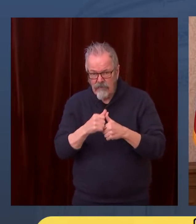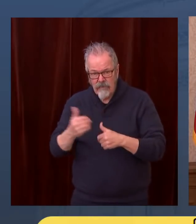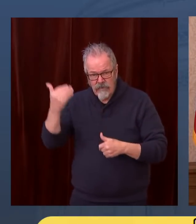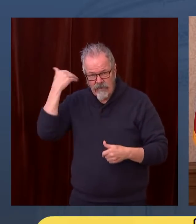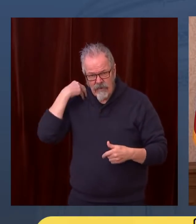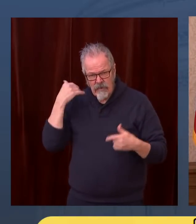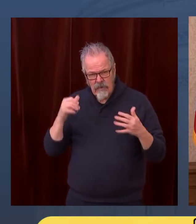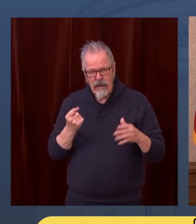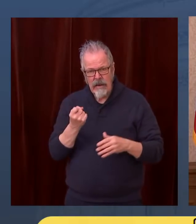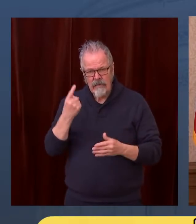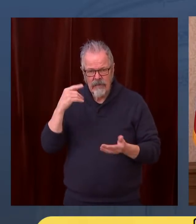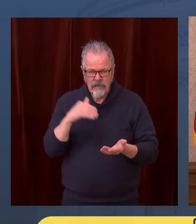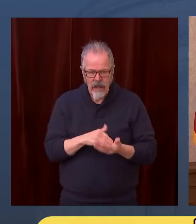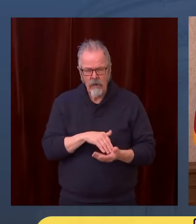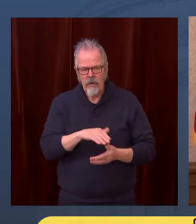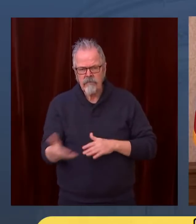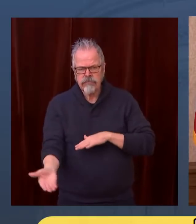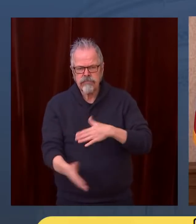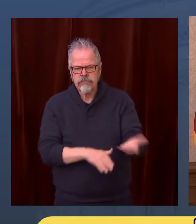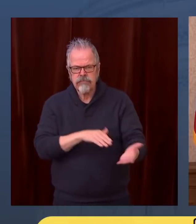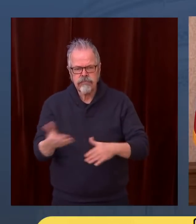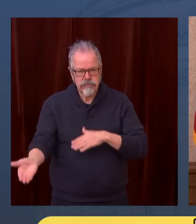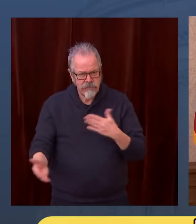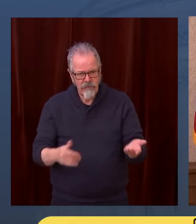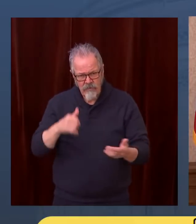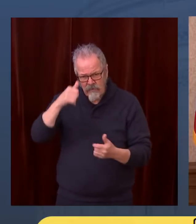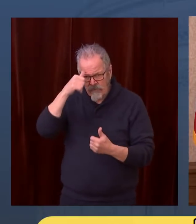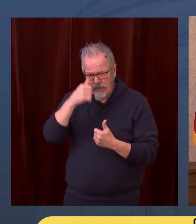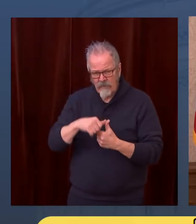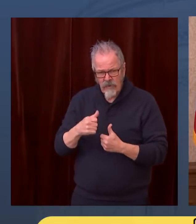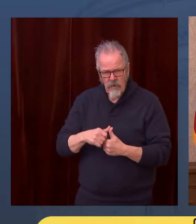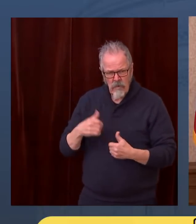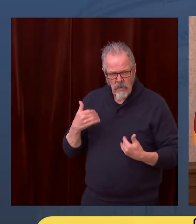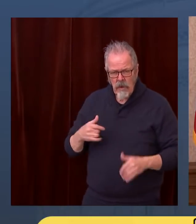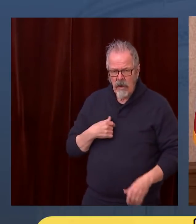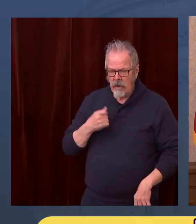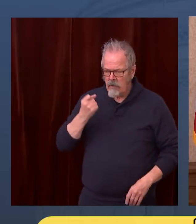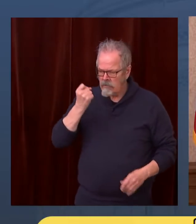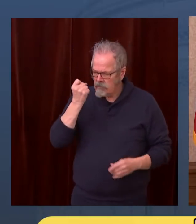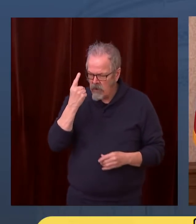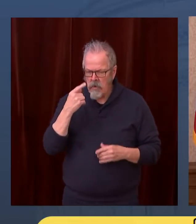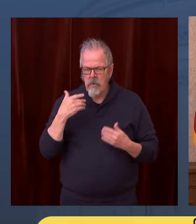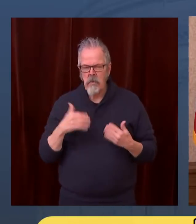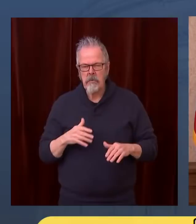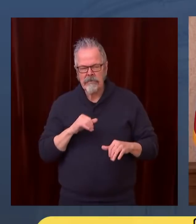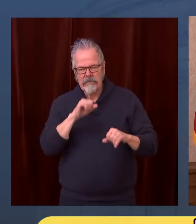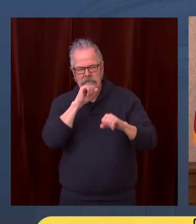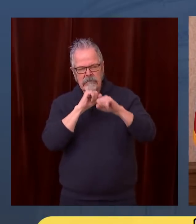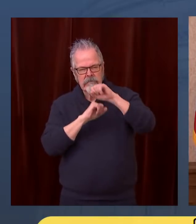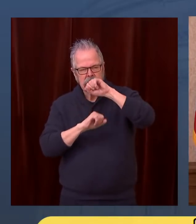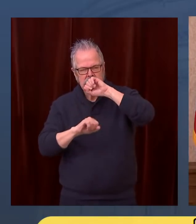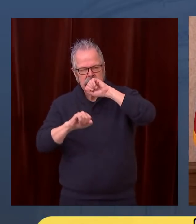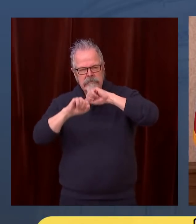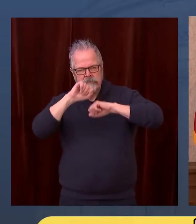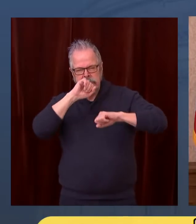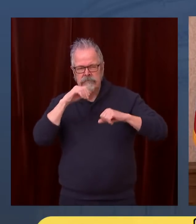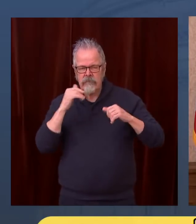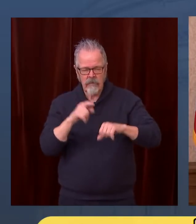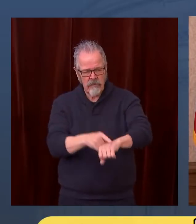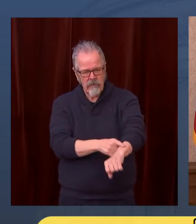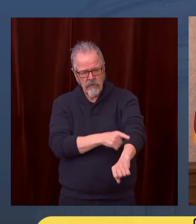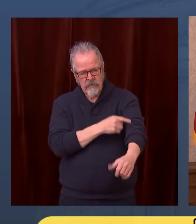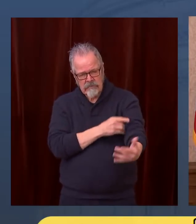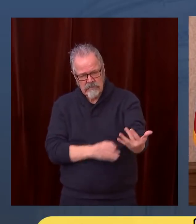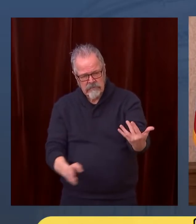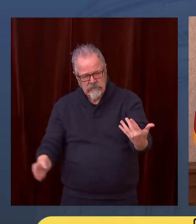neighbors. We understand the difficulties all of us have had. It has been a long, long road. And I think that